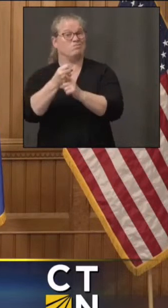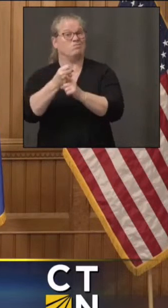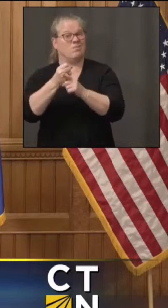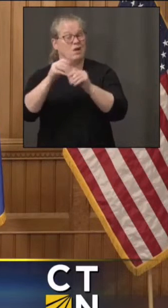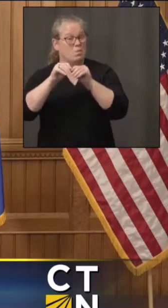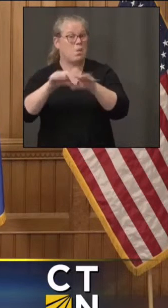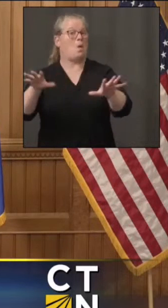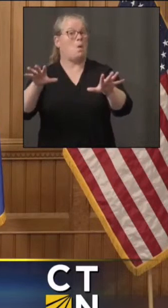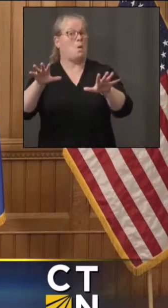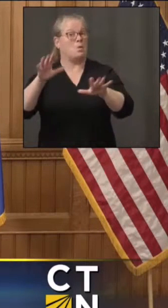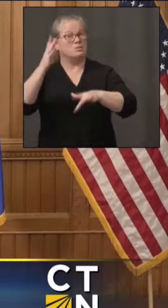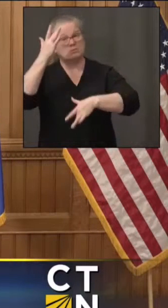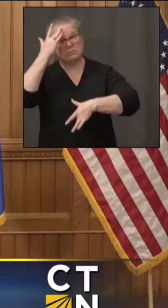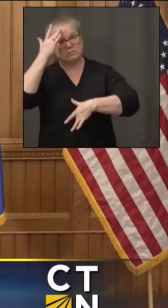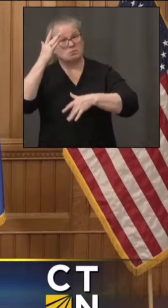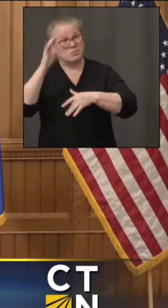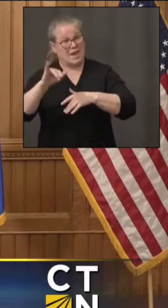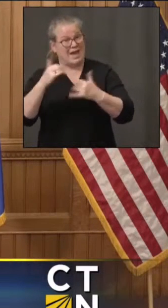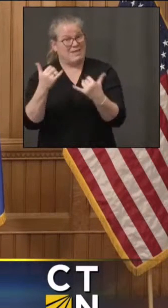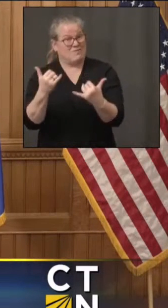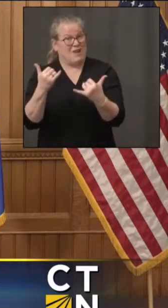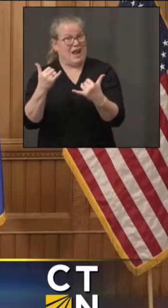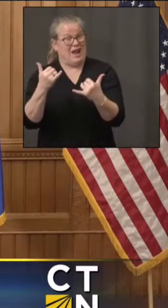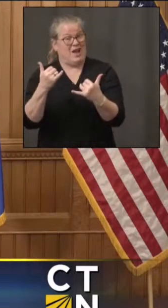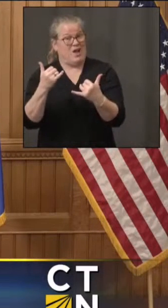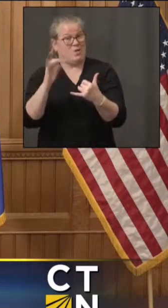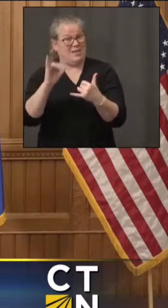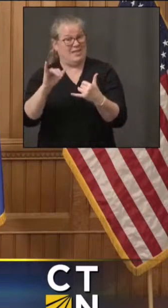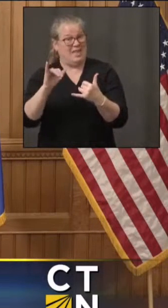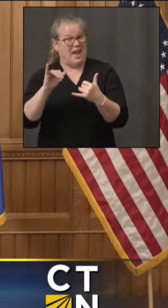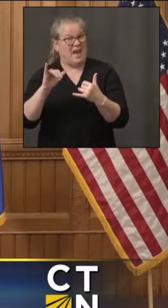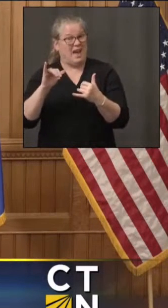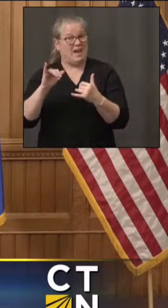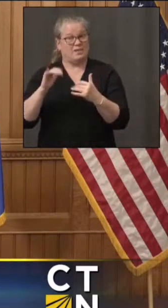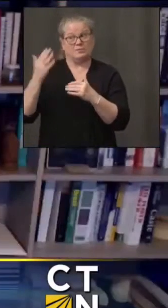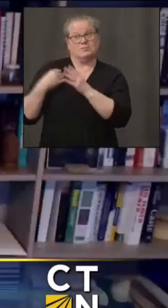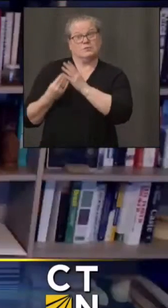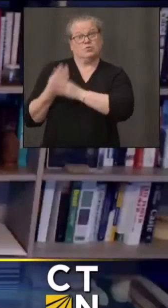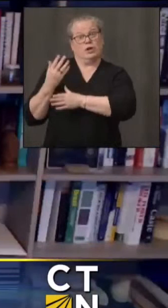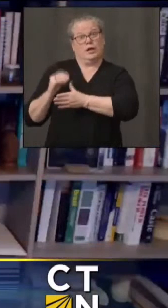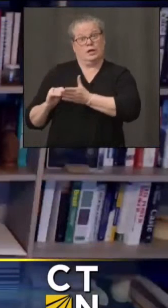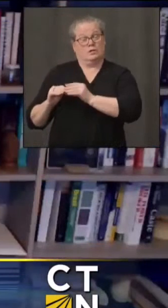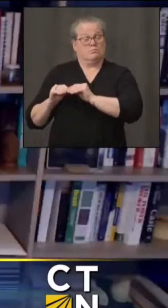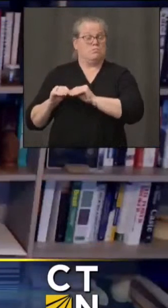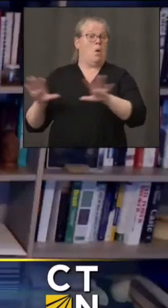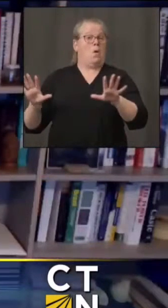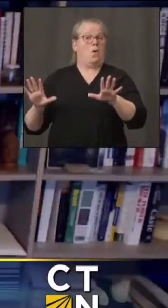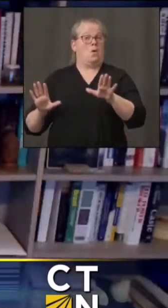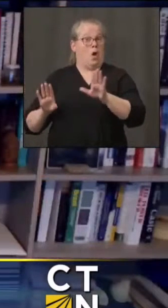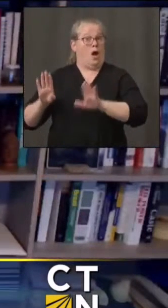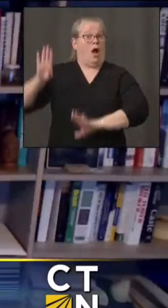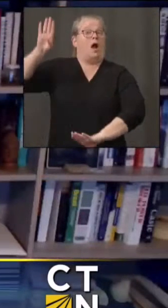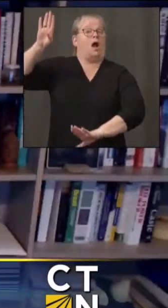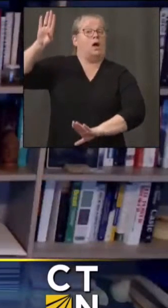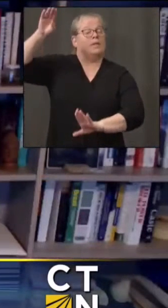Well, I think this is part of this is semantics, but we're seeing an increase in